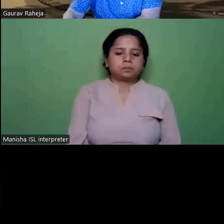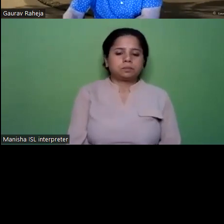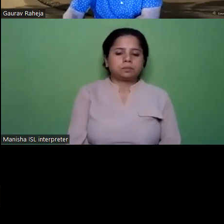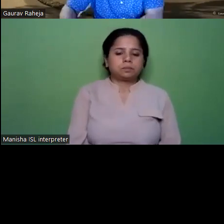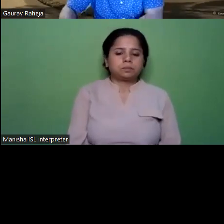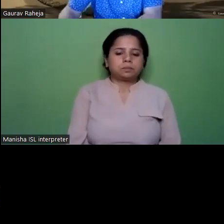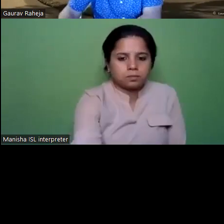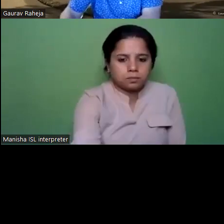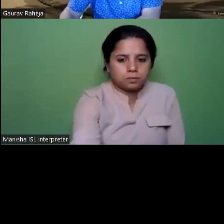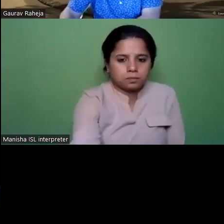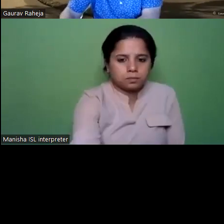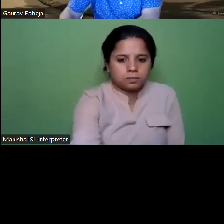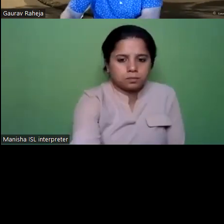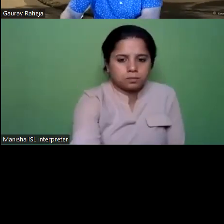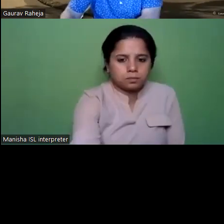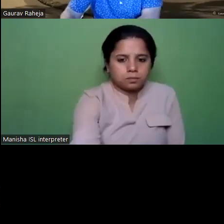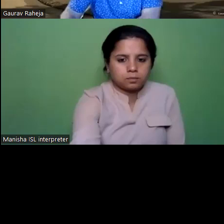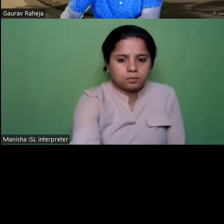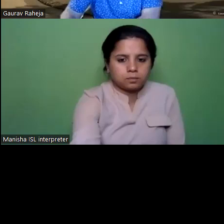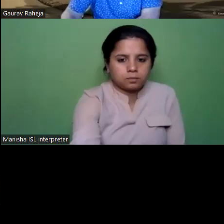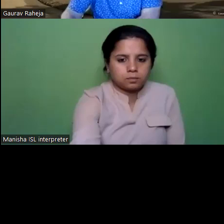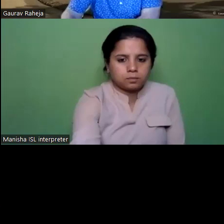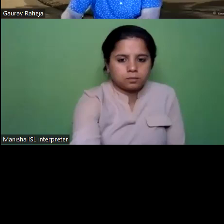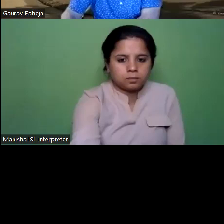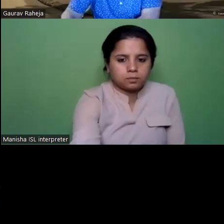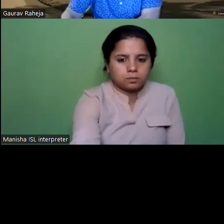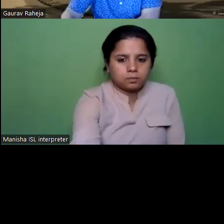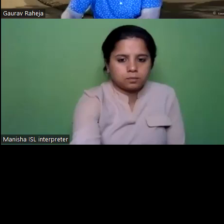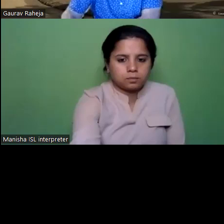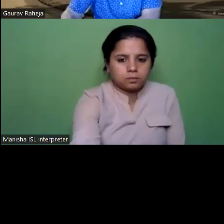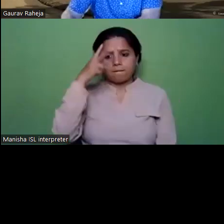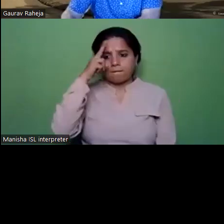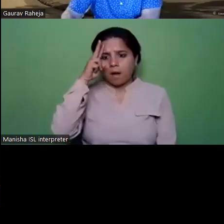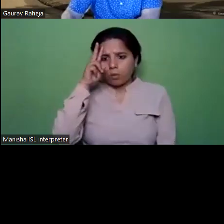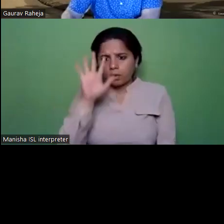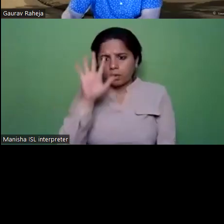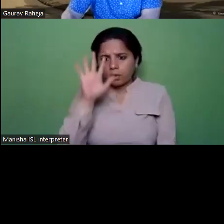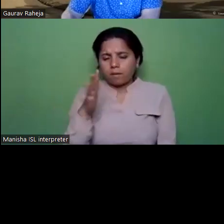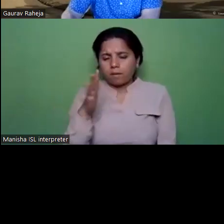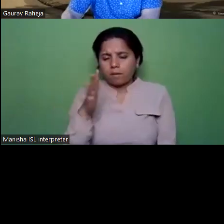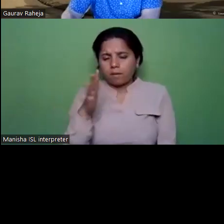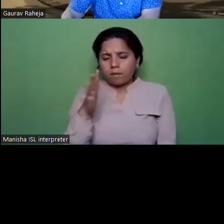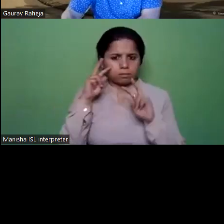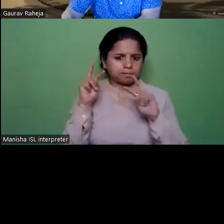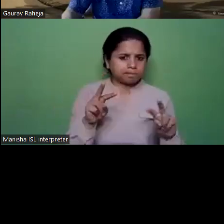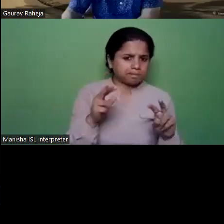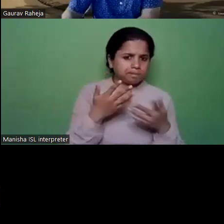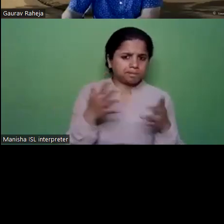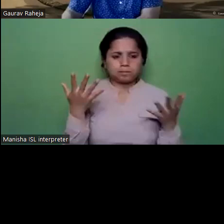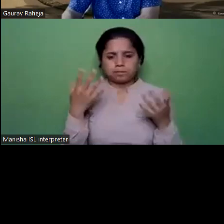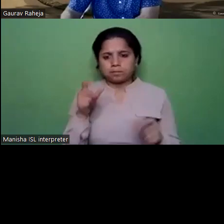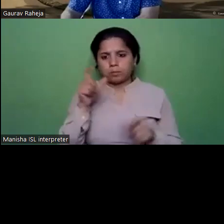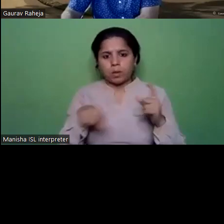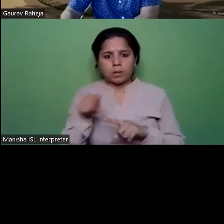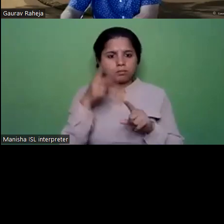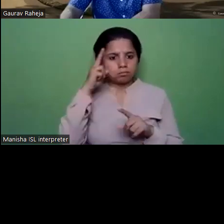So far, is there any question, any doubt, any quick reflection from your side?